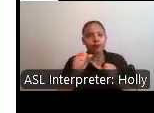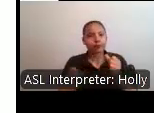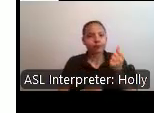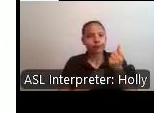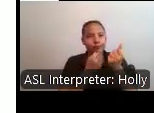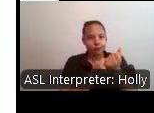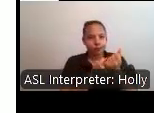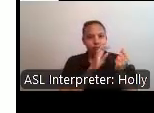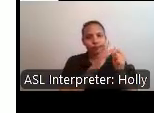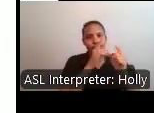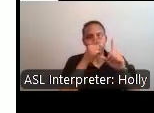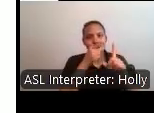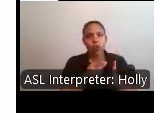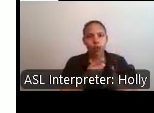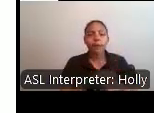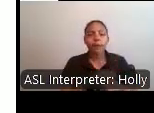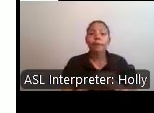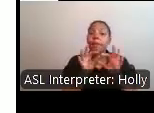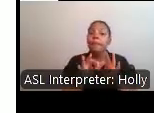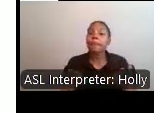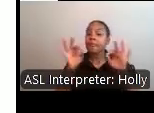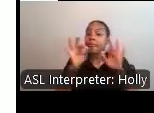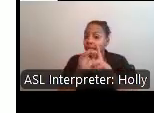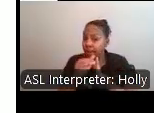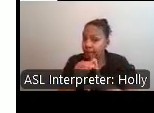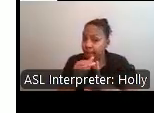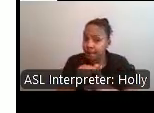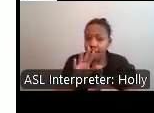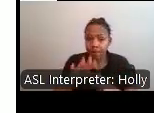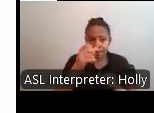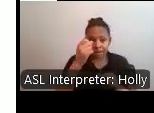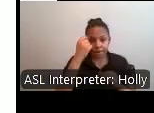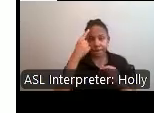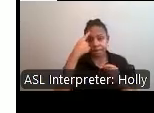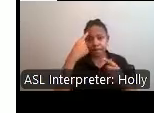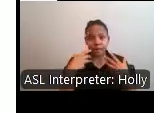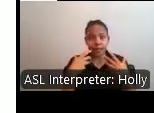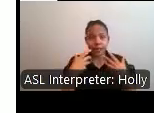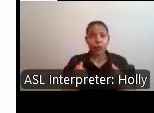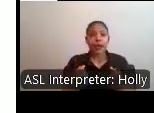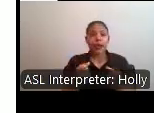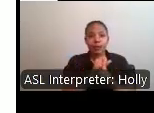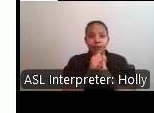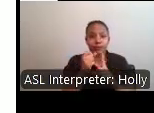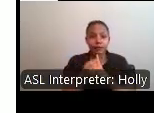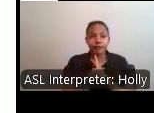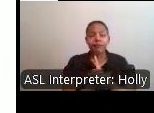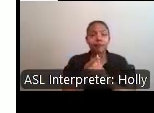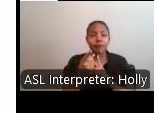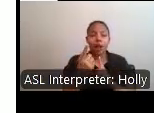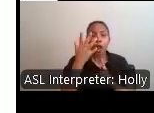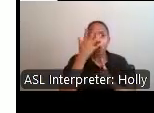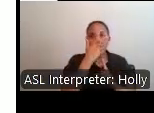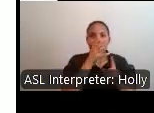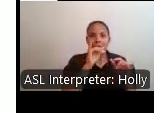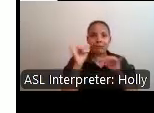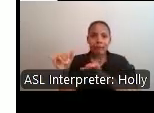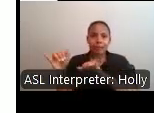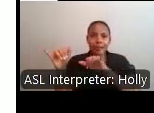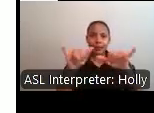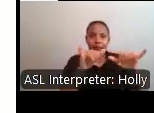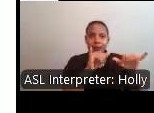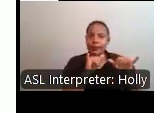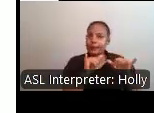an important reminder. Mental health conditions don't always look the same. Not every missed appointment or